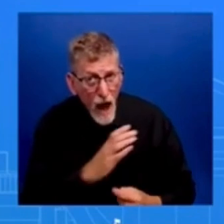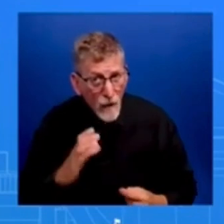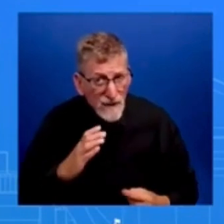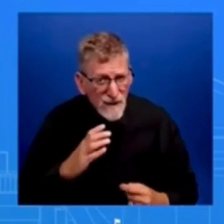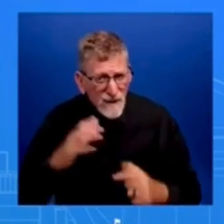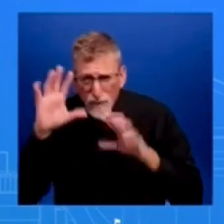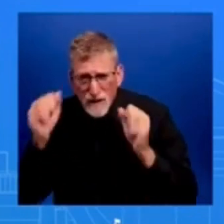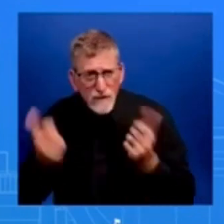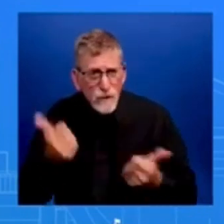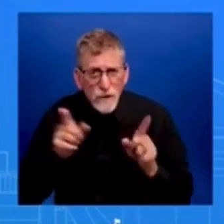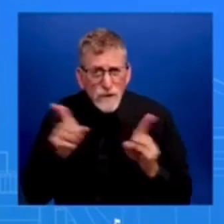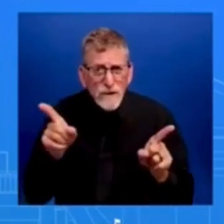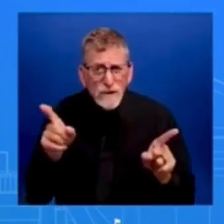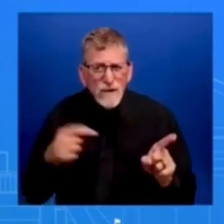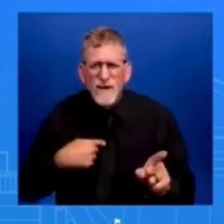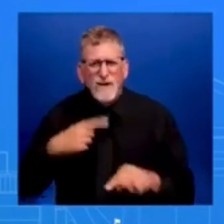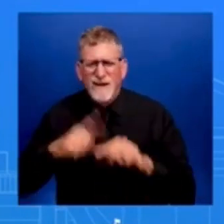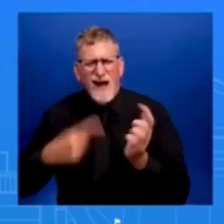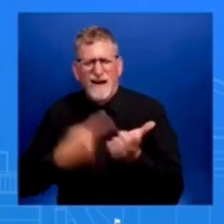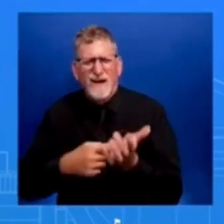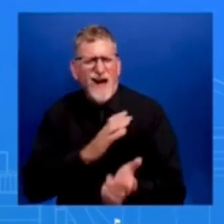House?